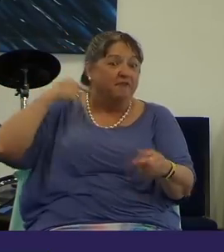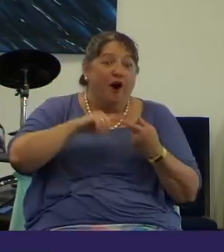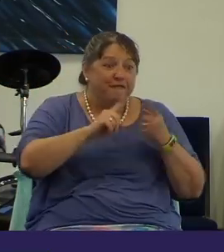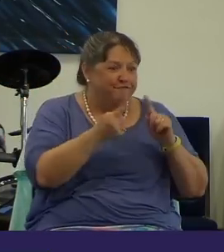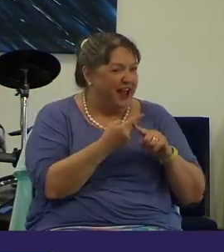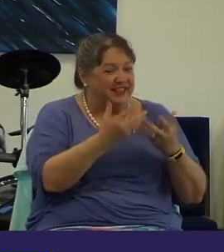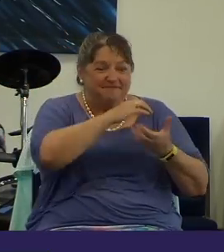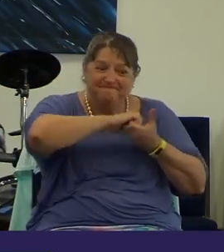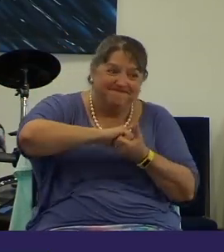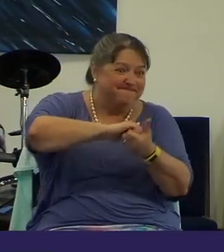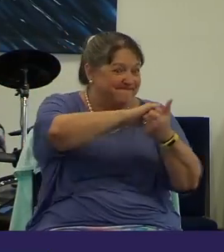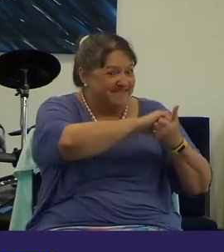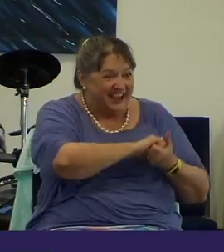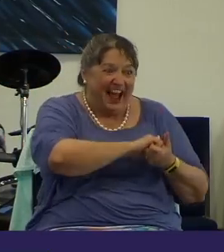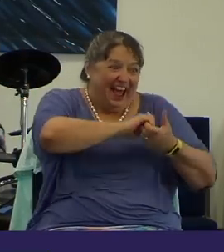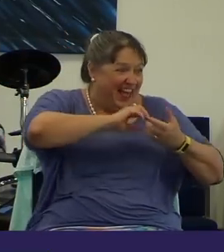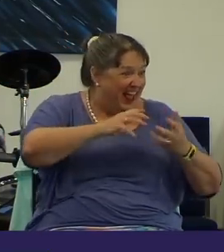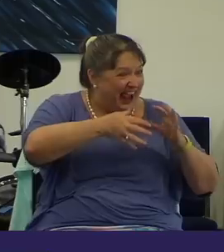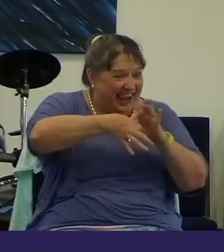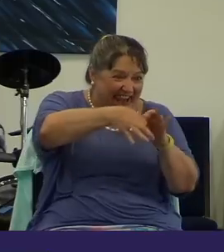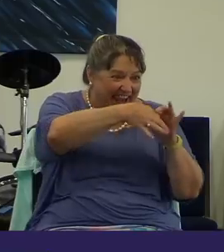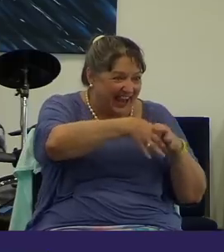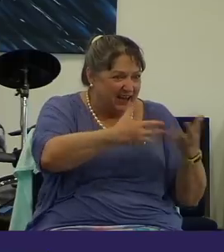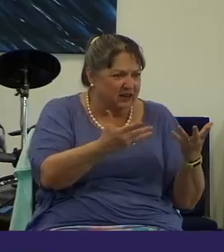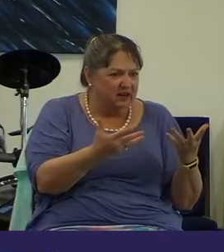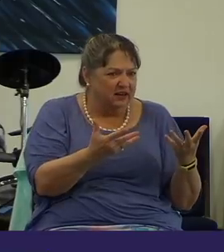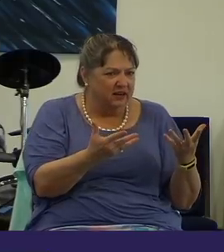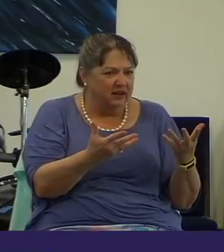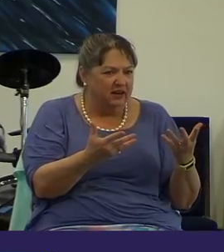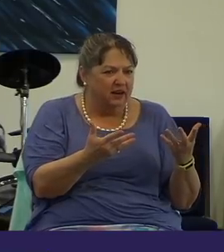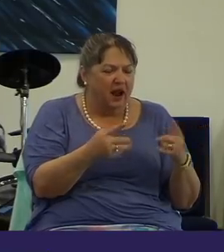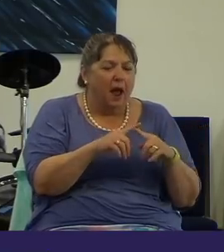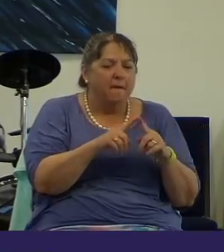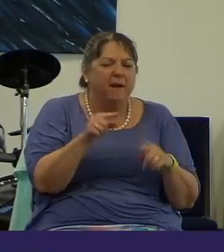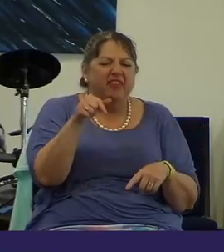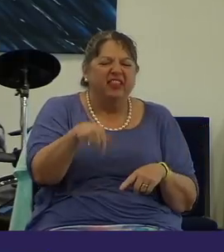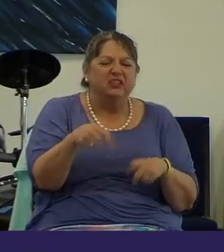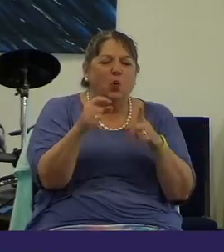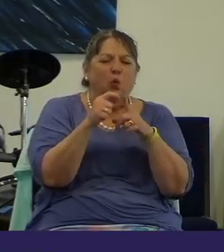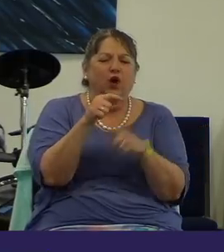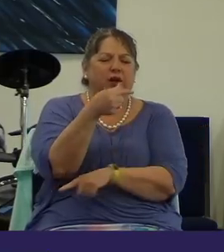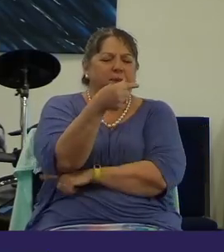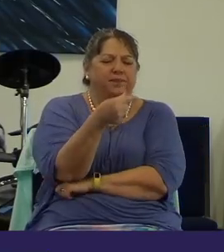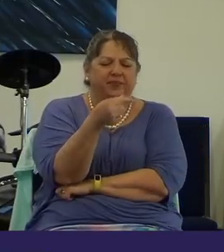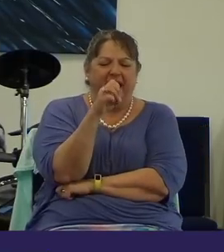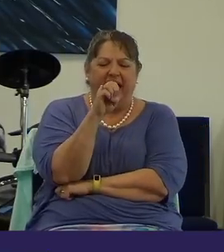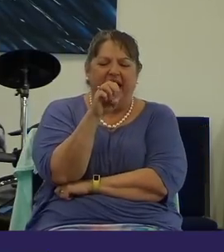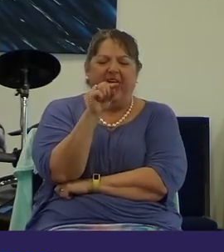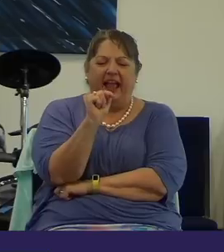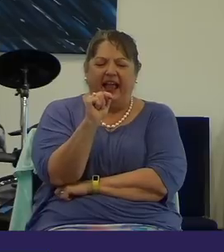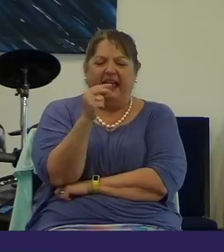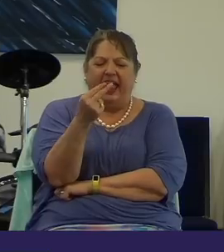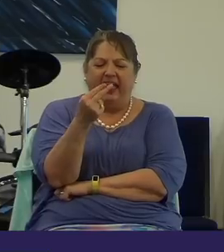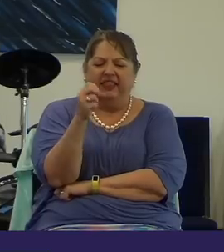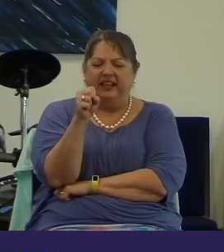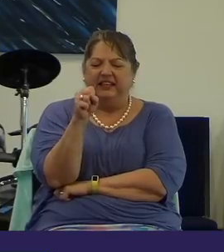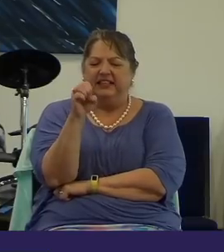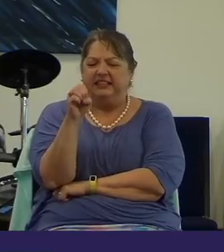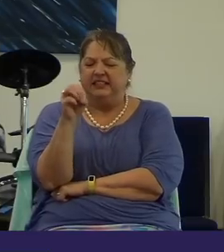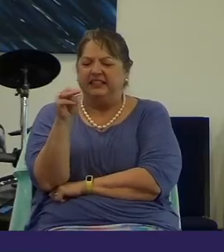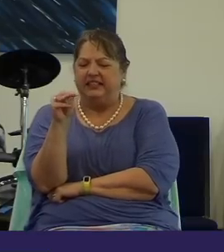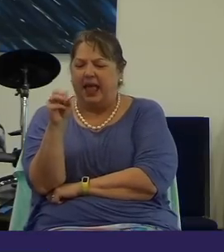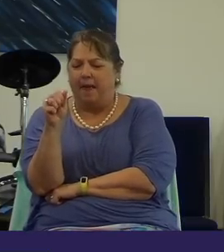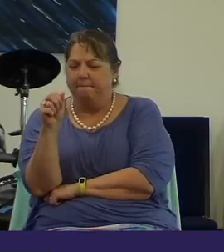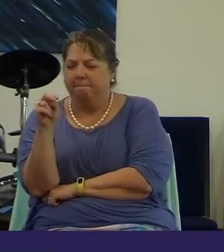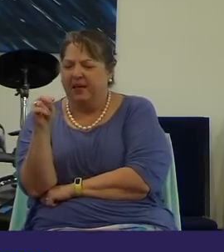that. Incidentally, the word Gethsemane means oil press. And someone has said this, I'm going to read it to you. Someone has said that the